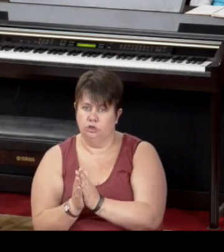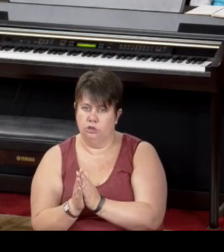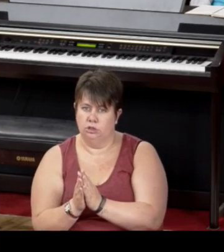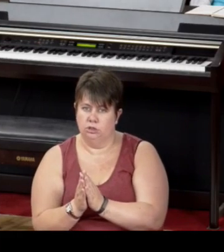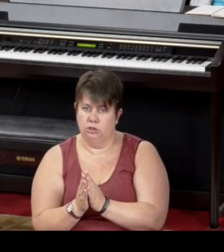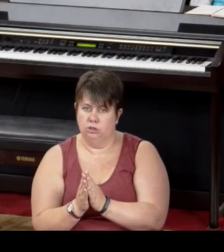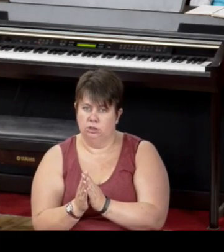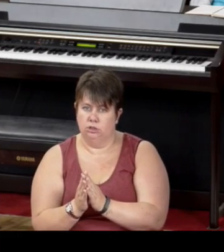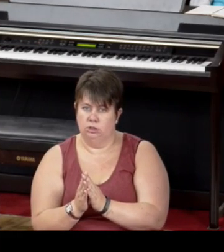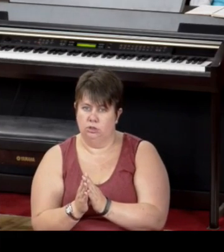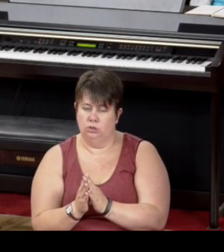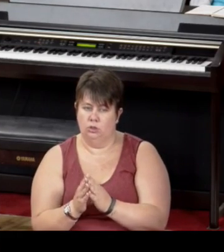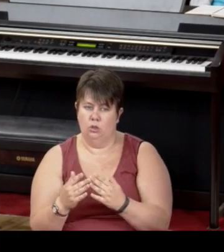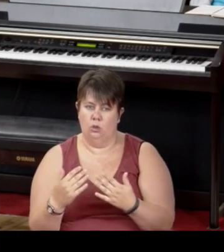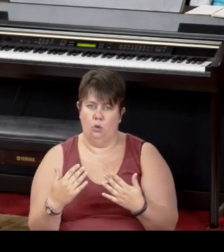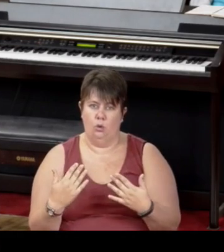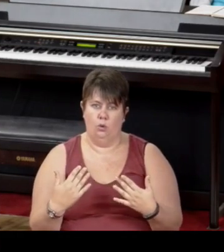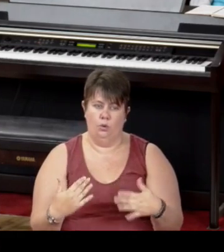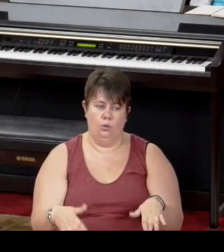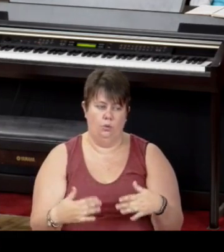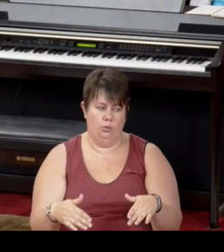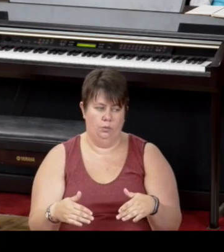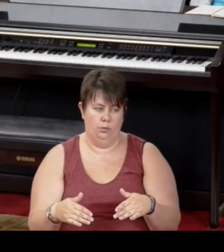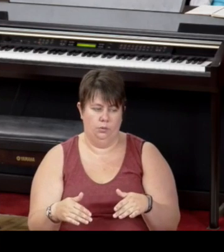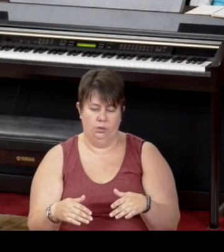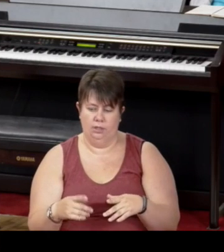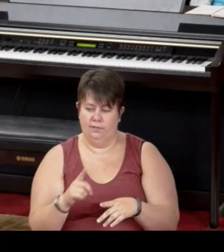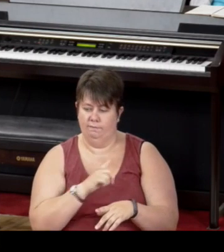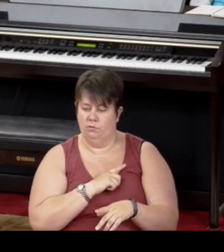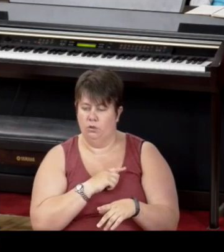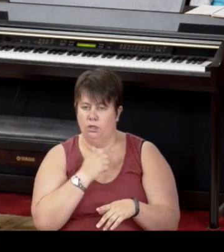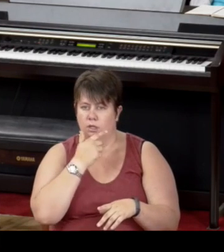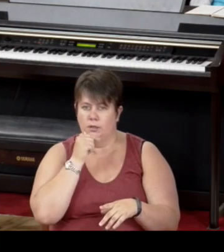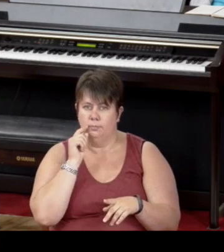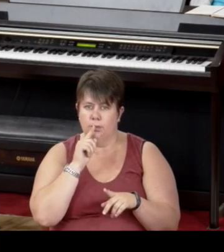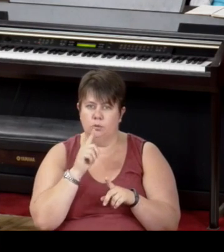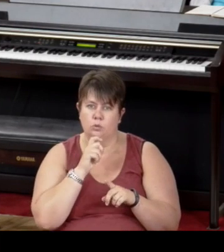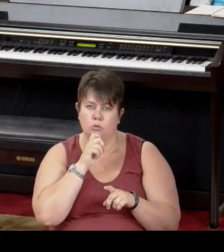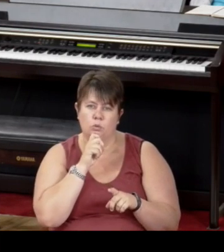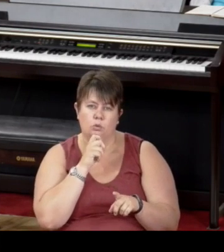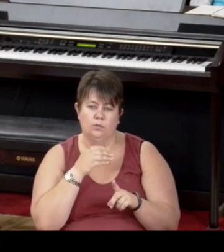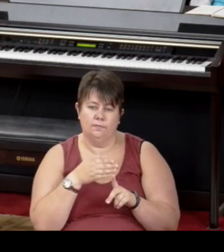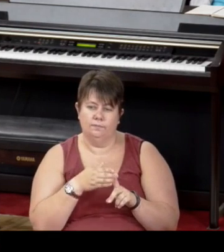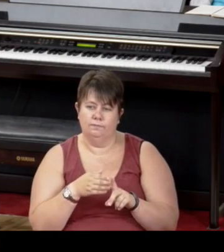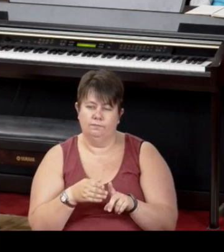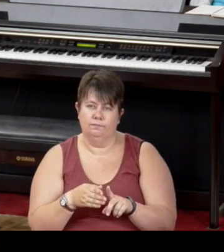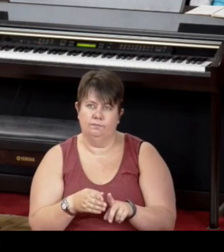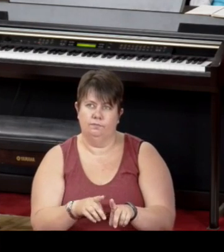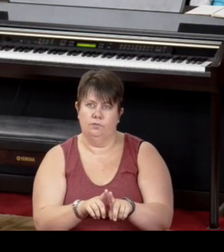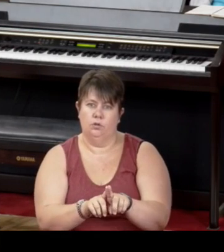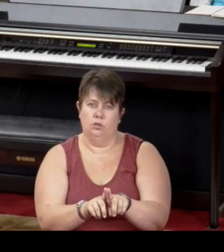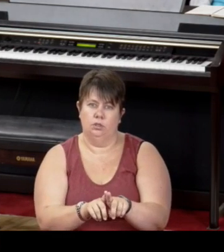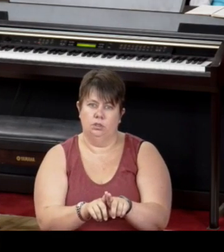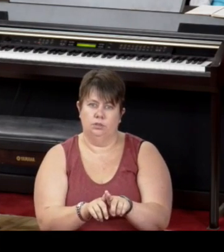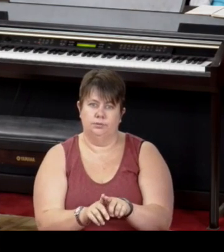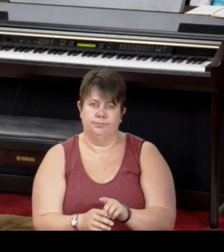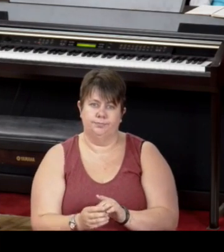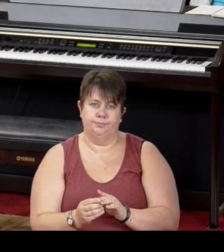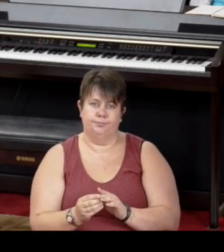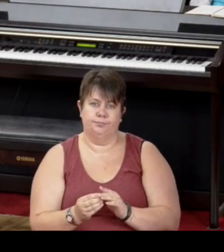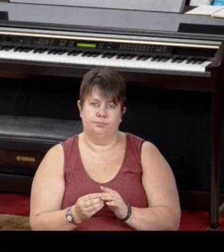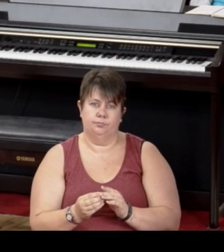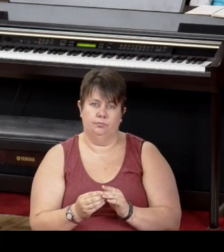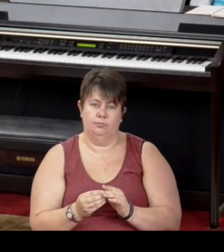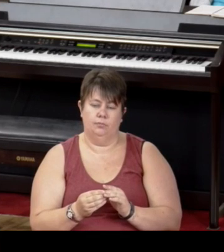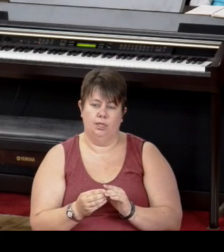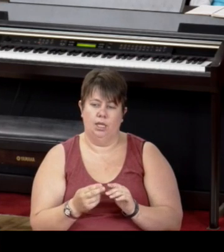church. In verses 24 and 25, he says to those that have been holding on to Jesus,